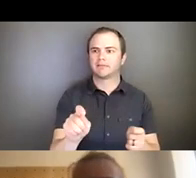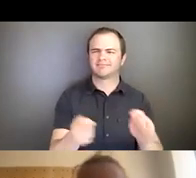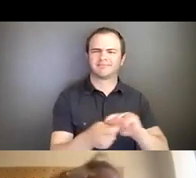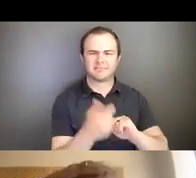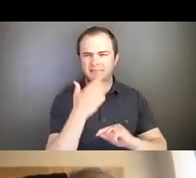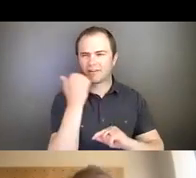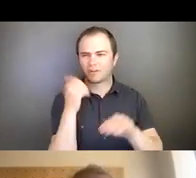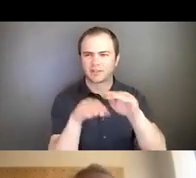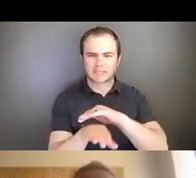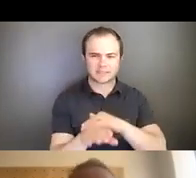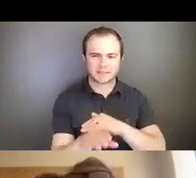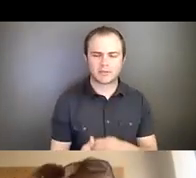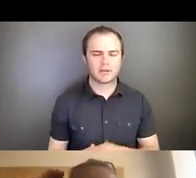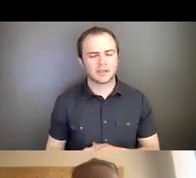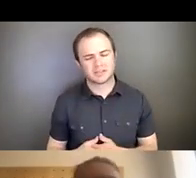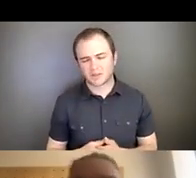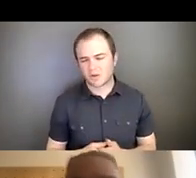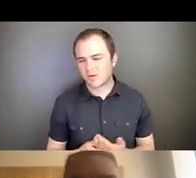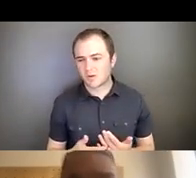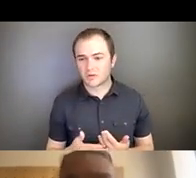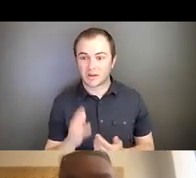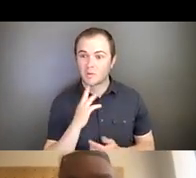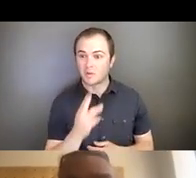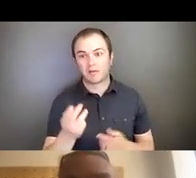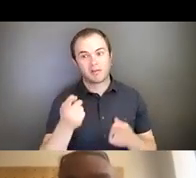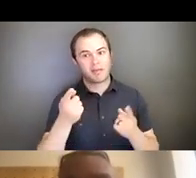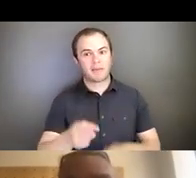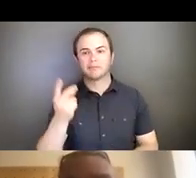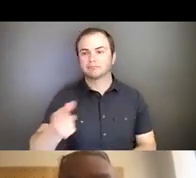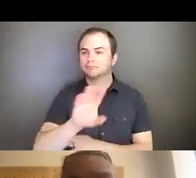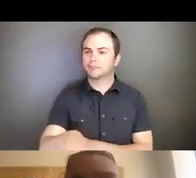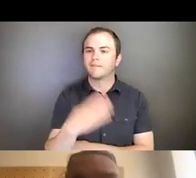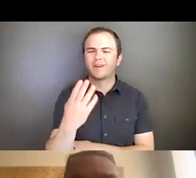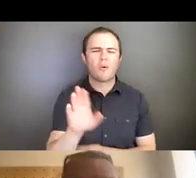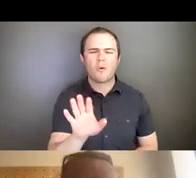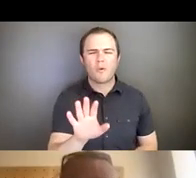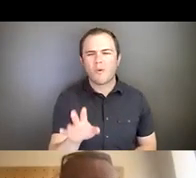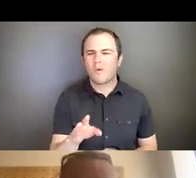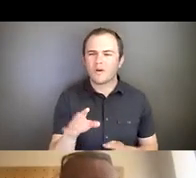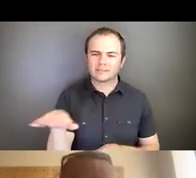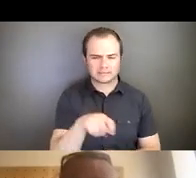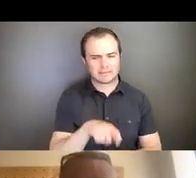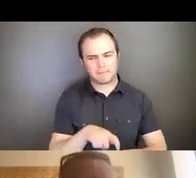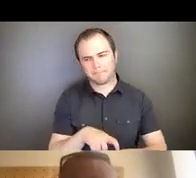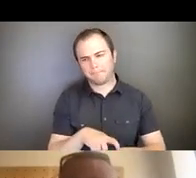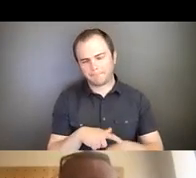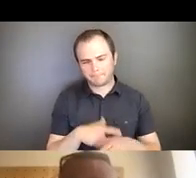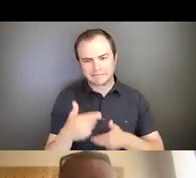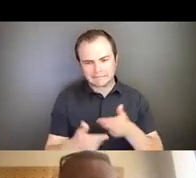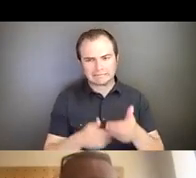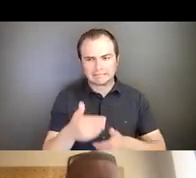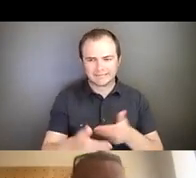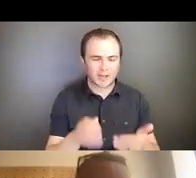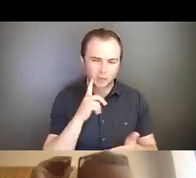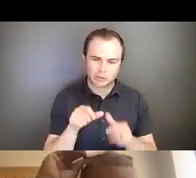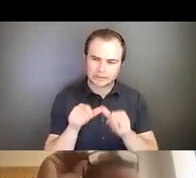does, it takes time. And I think it's, just keep setting those